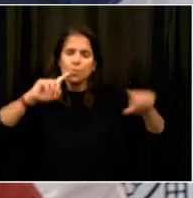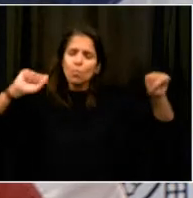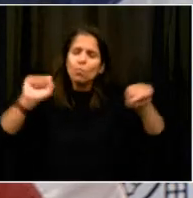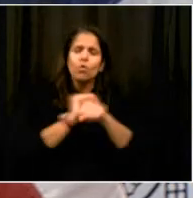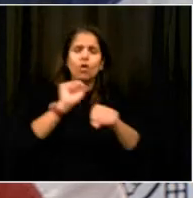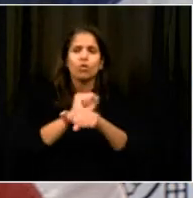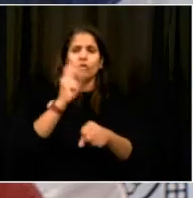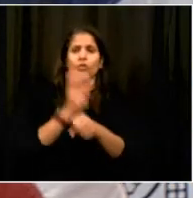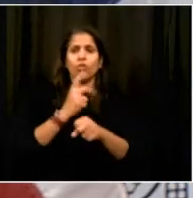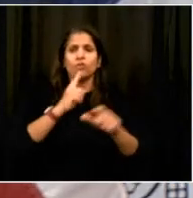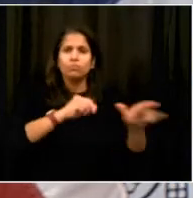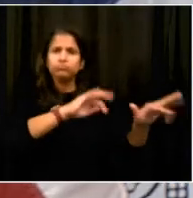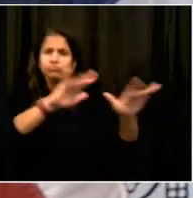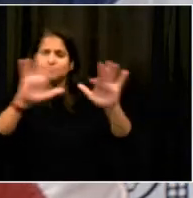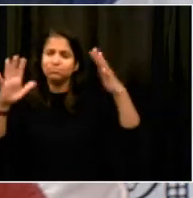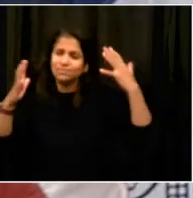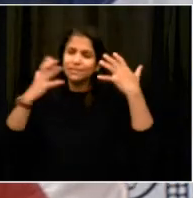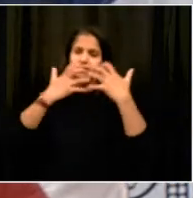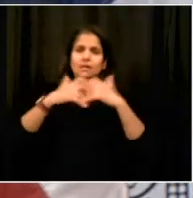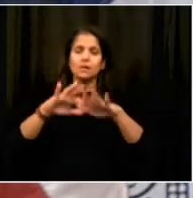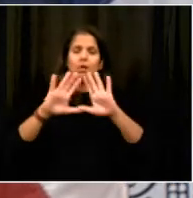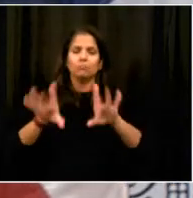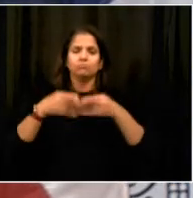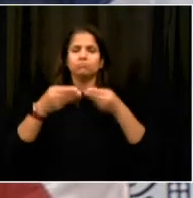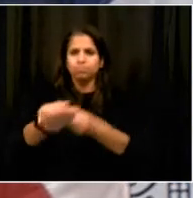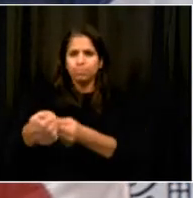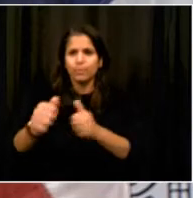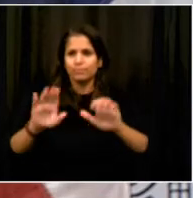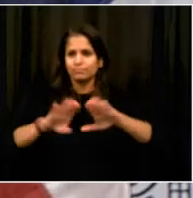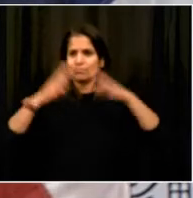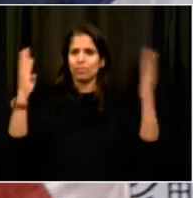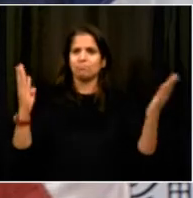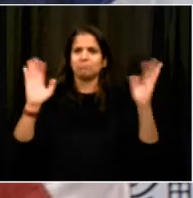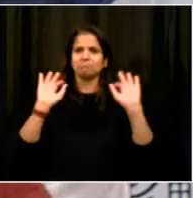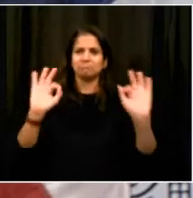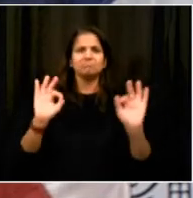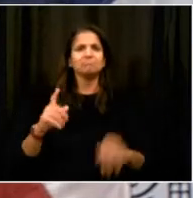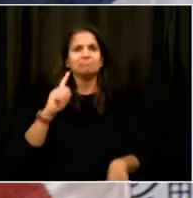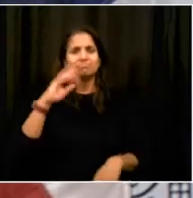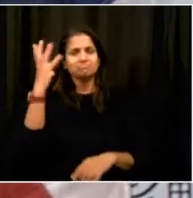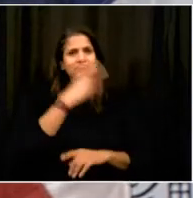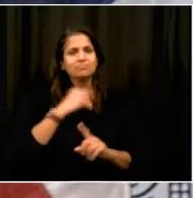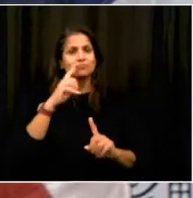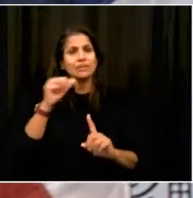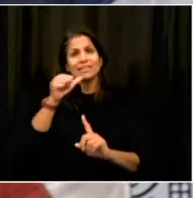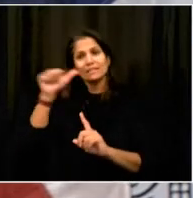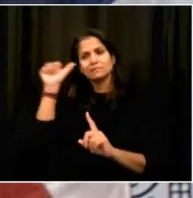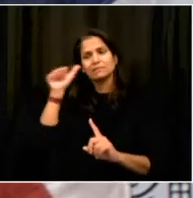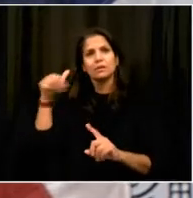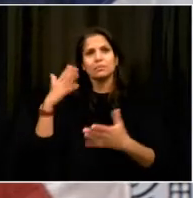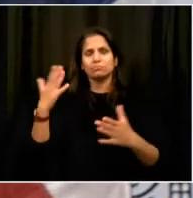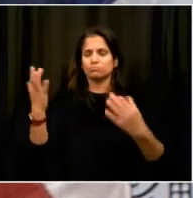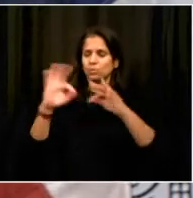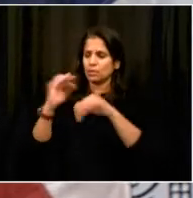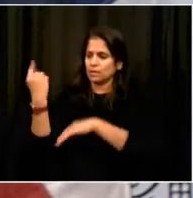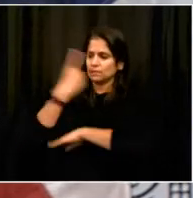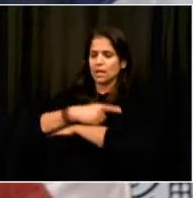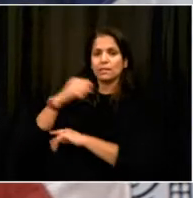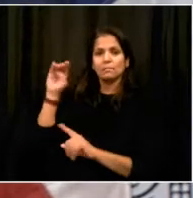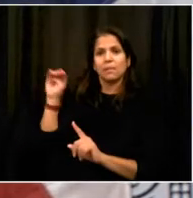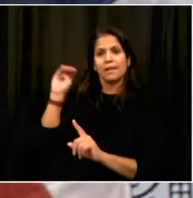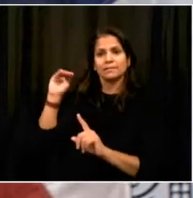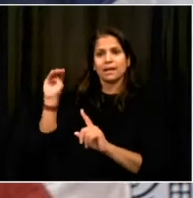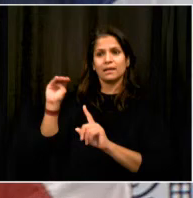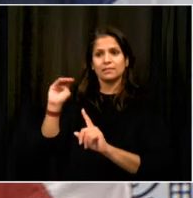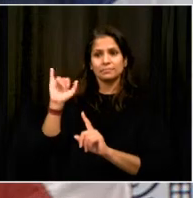well. Very important day for our city and for our families. And a reminder of how important our